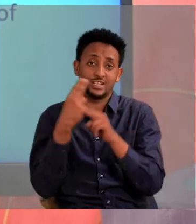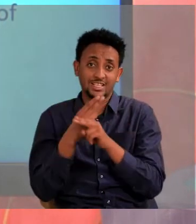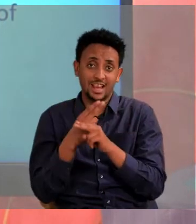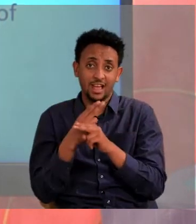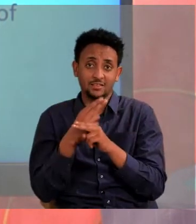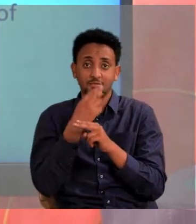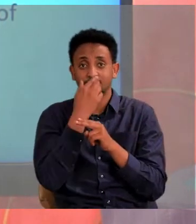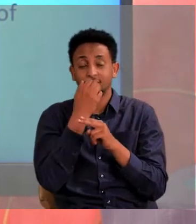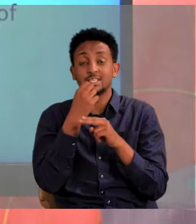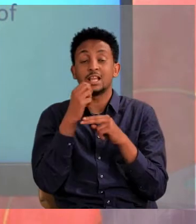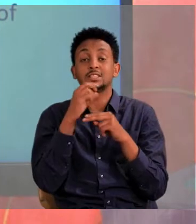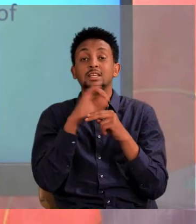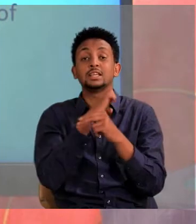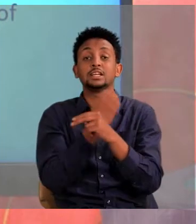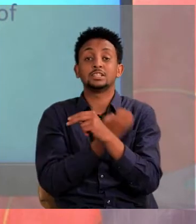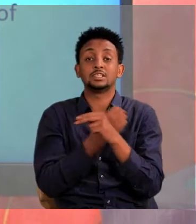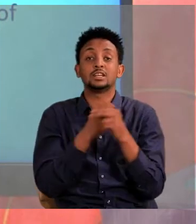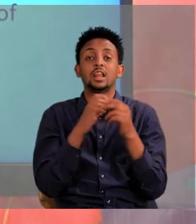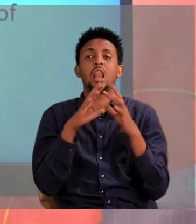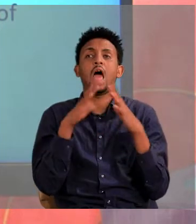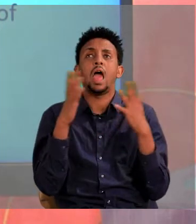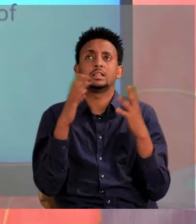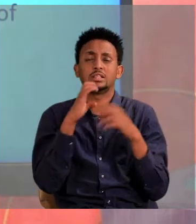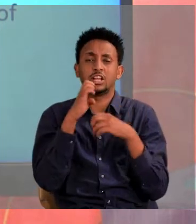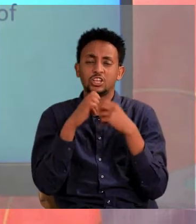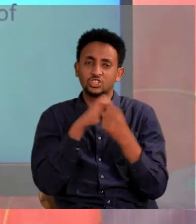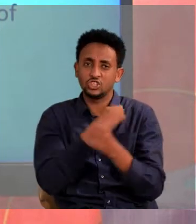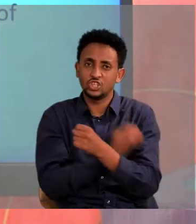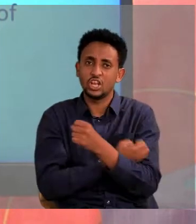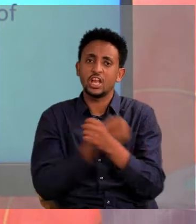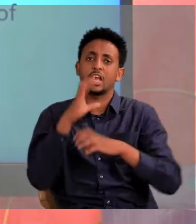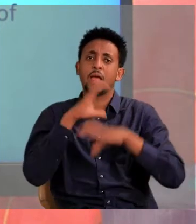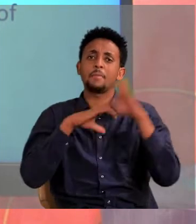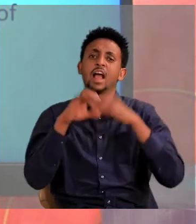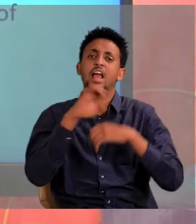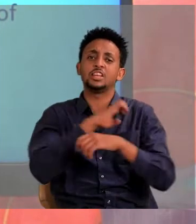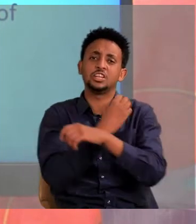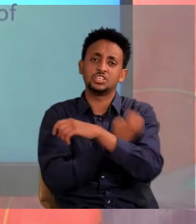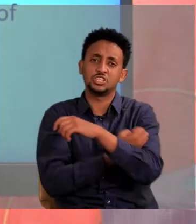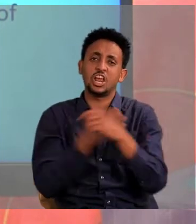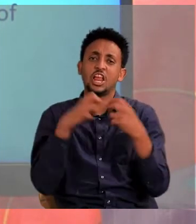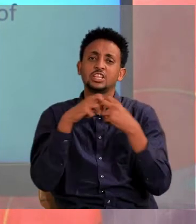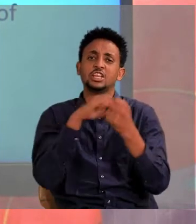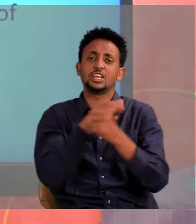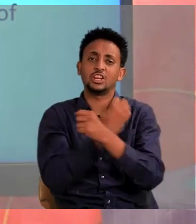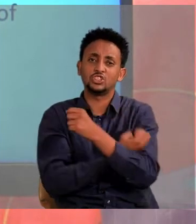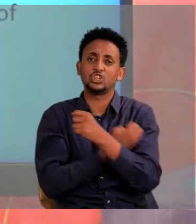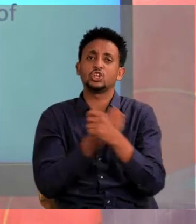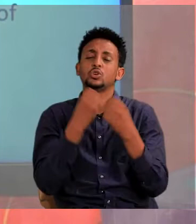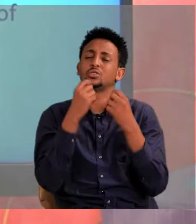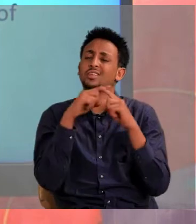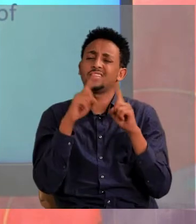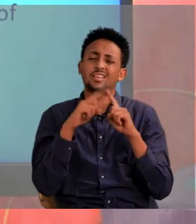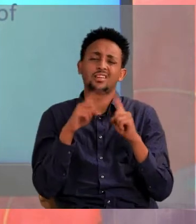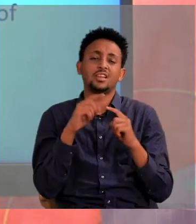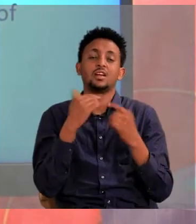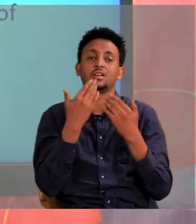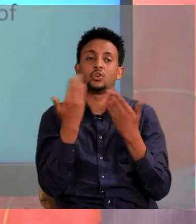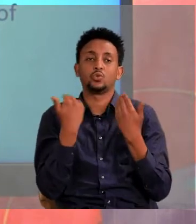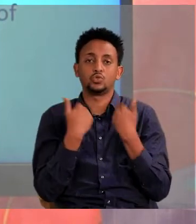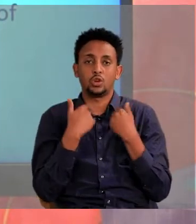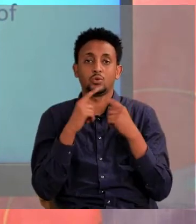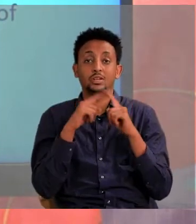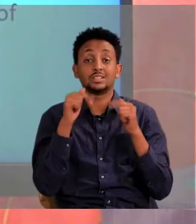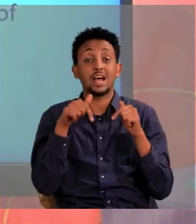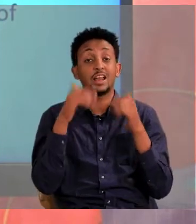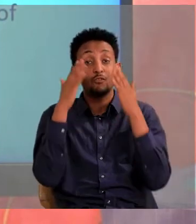is energy, light is energy, chemical energy, electrical energy, nuclear energy, and so on. We have different forms. But we